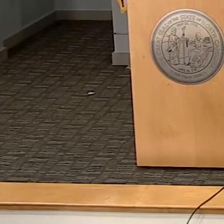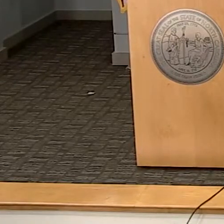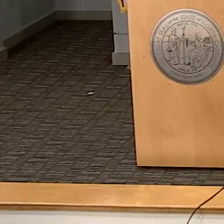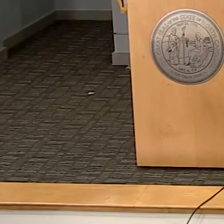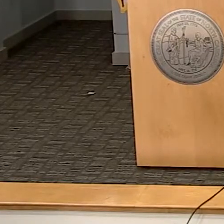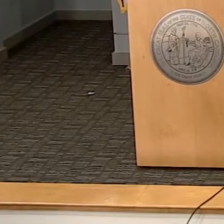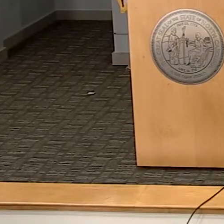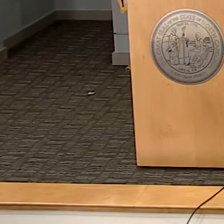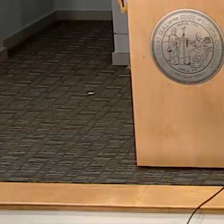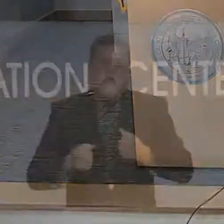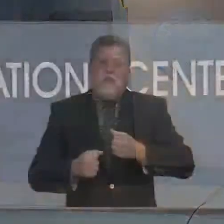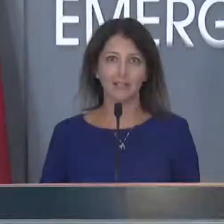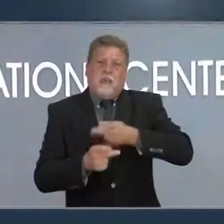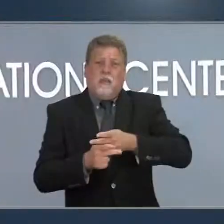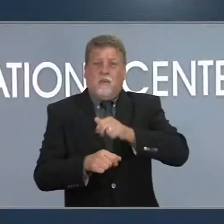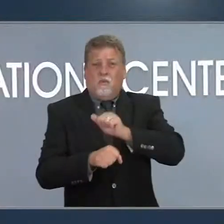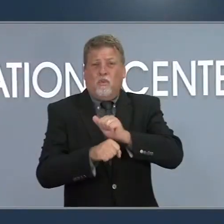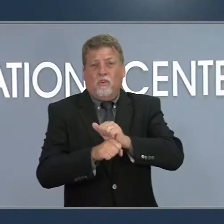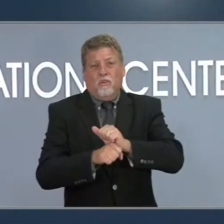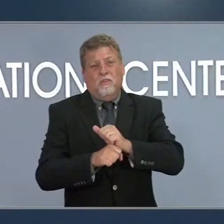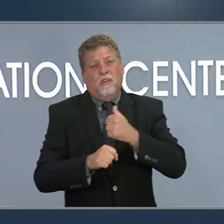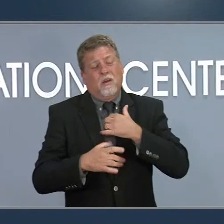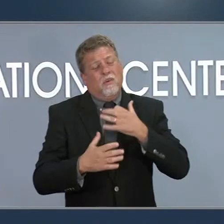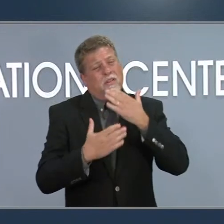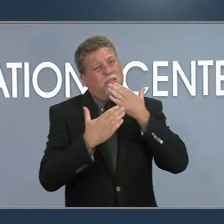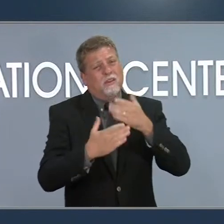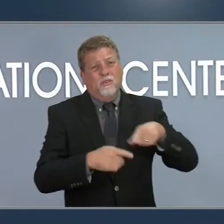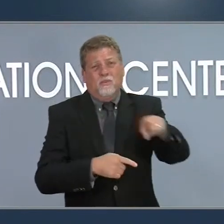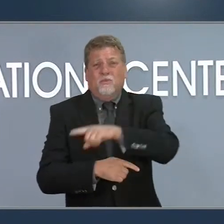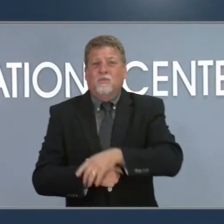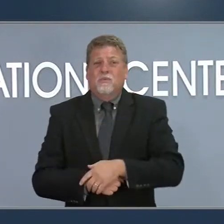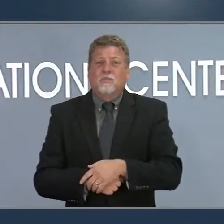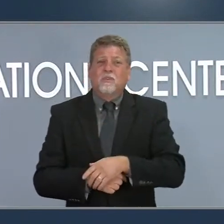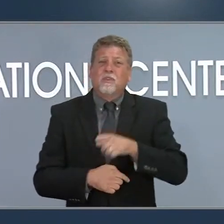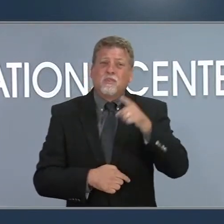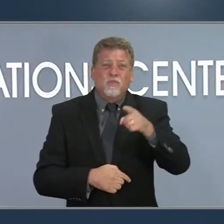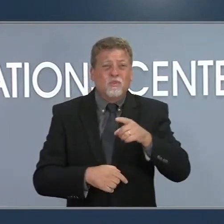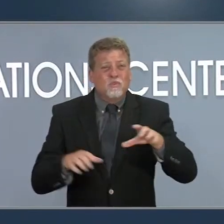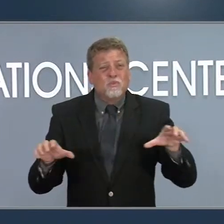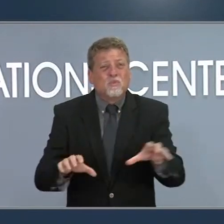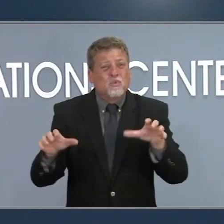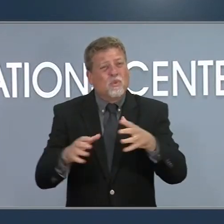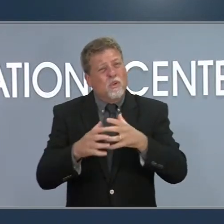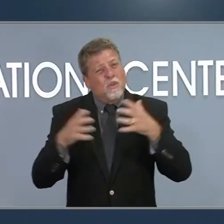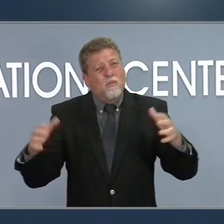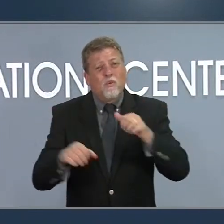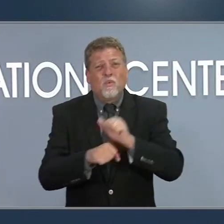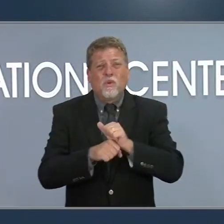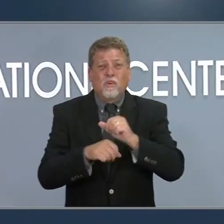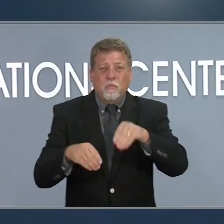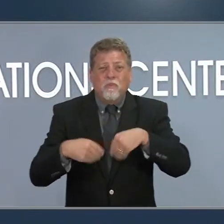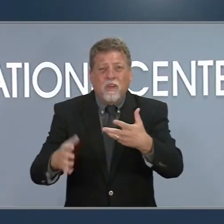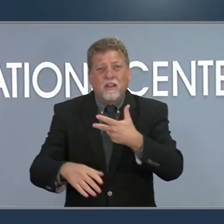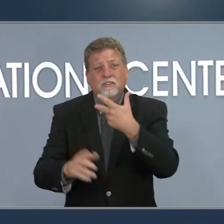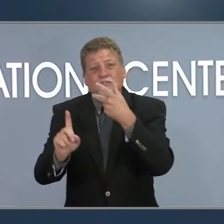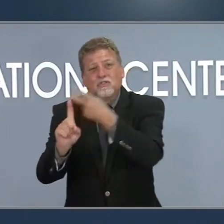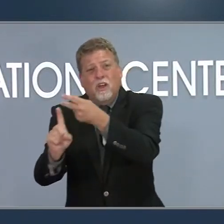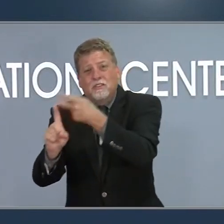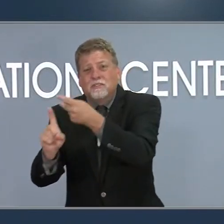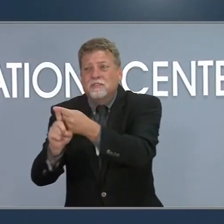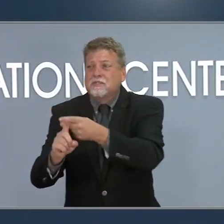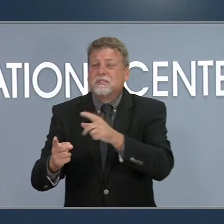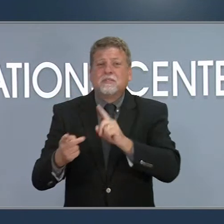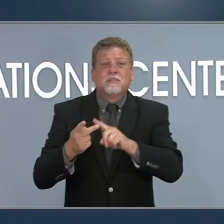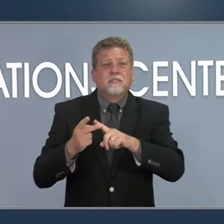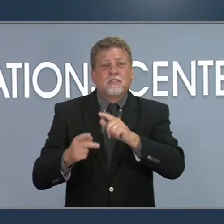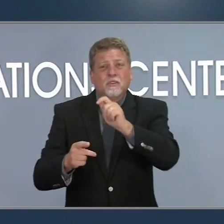our healthcare workers. They put those shots in arms, swab noses for tests, administer the monoclonal antibody